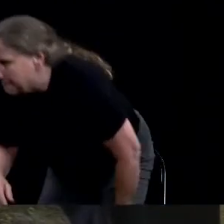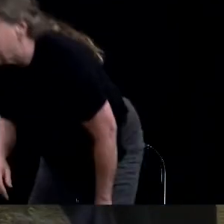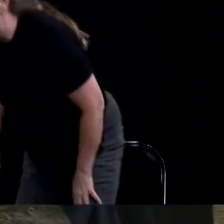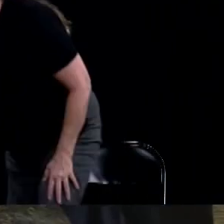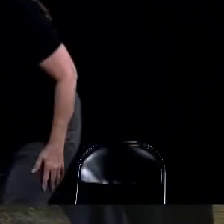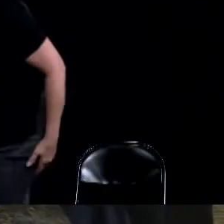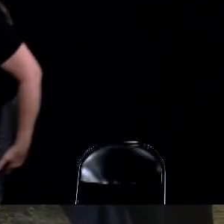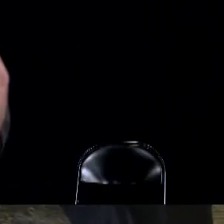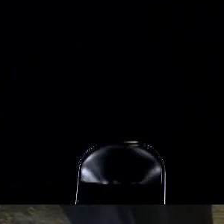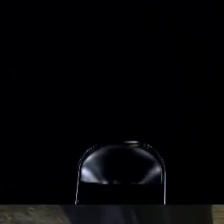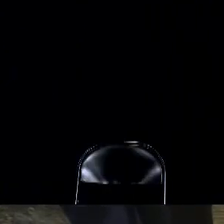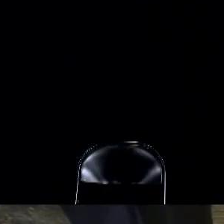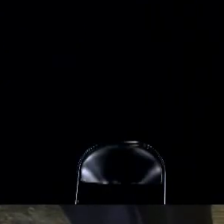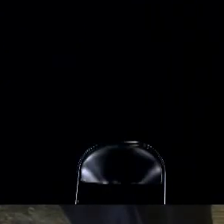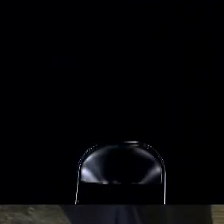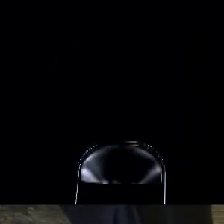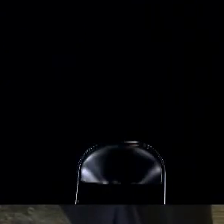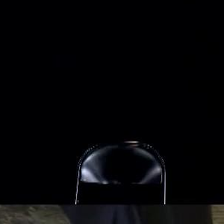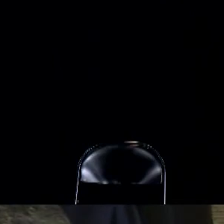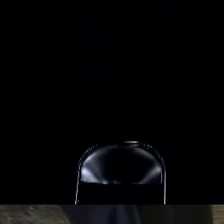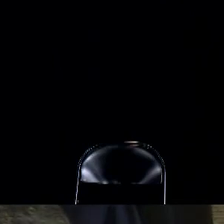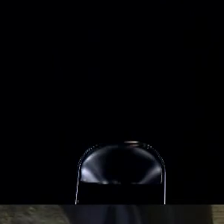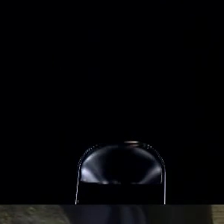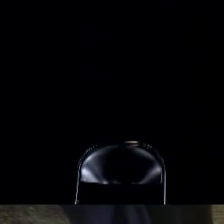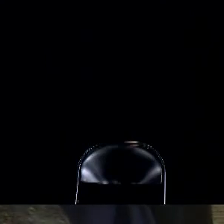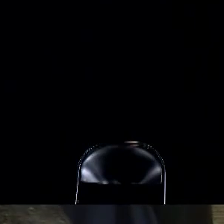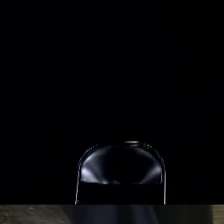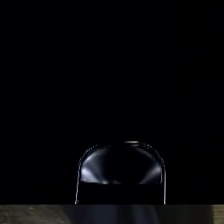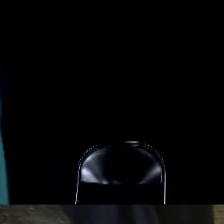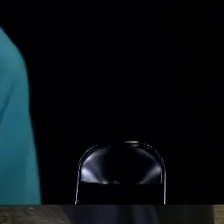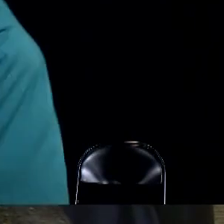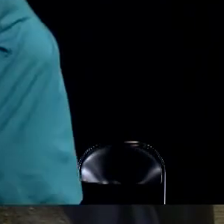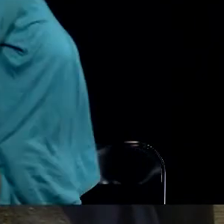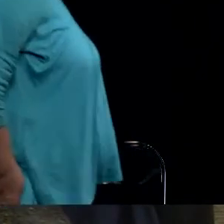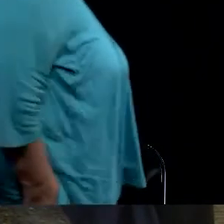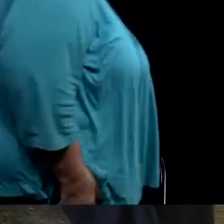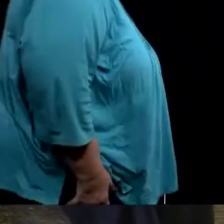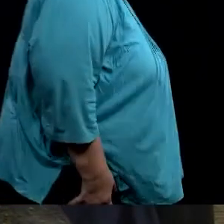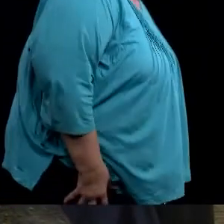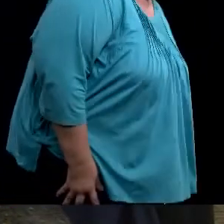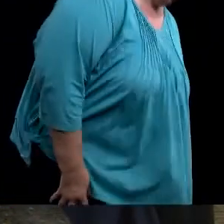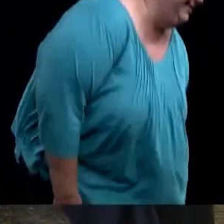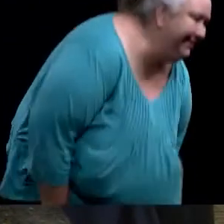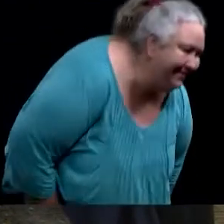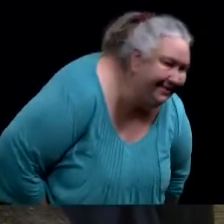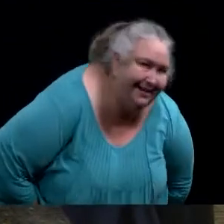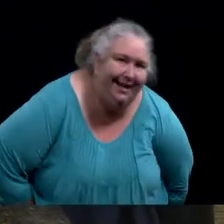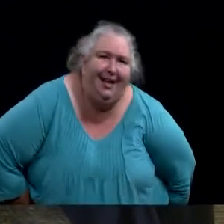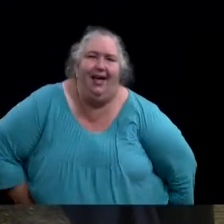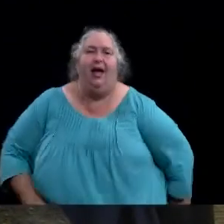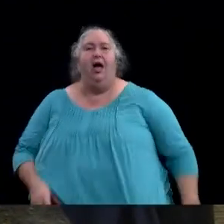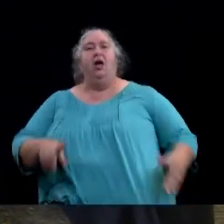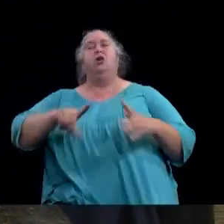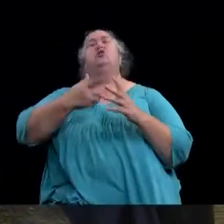I'll start off with saying good afternoon, Mayor and Council. For the record, my name is Jim Reed. I am the Streets Division Manager for the City of Waco Public Works